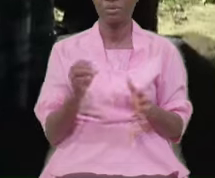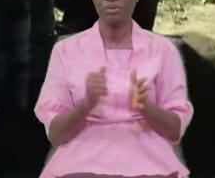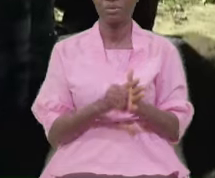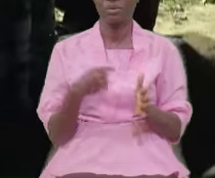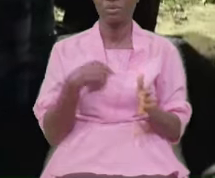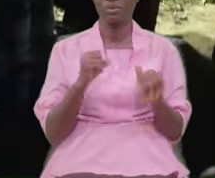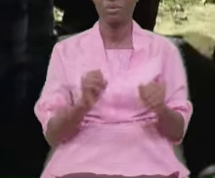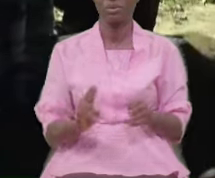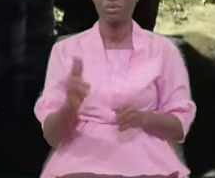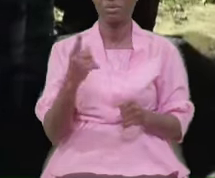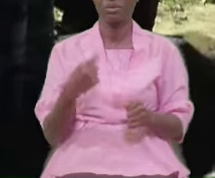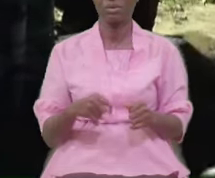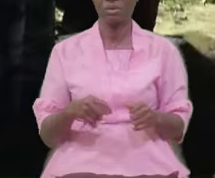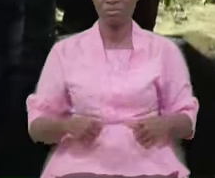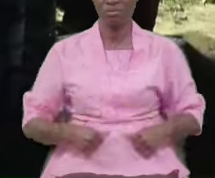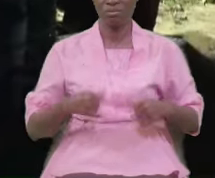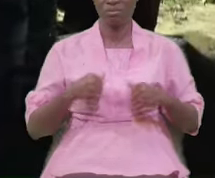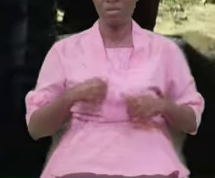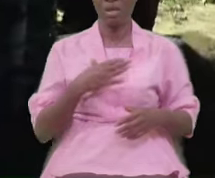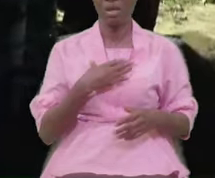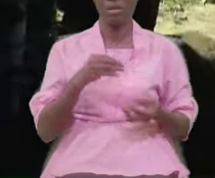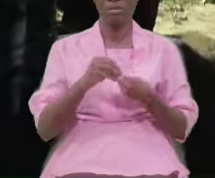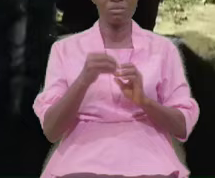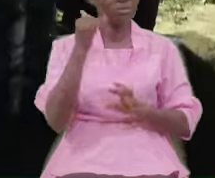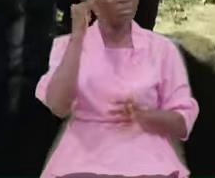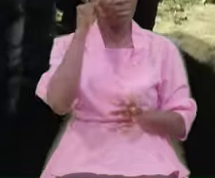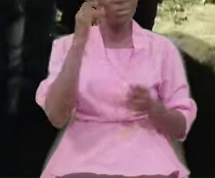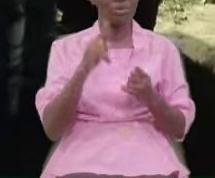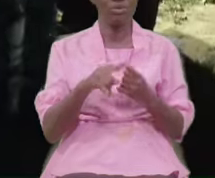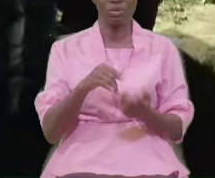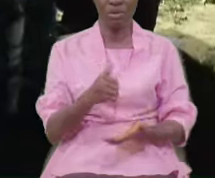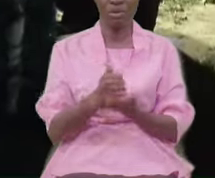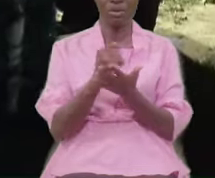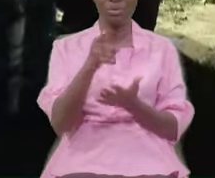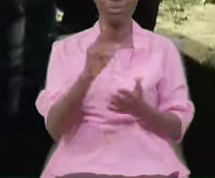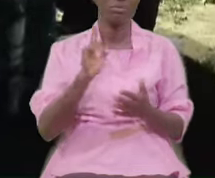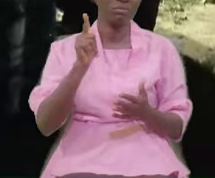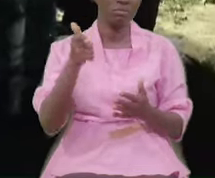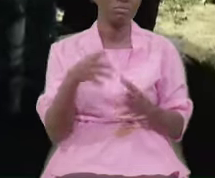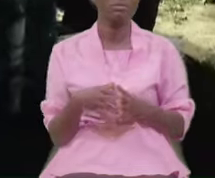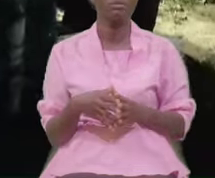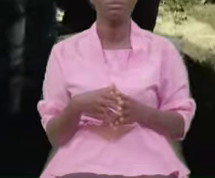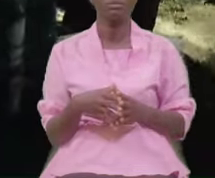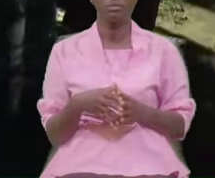indicated to be of more help to you remember if you